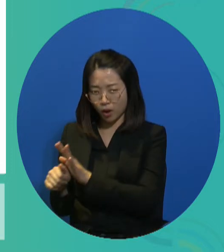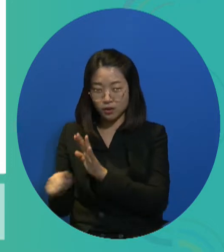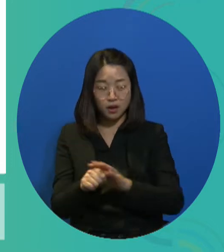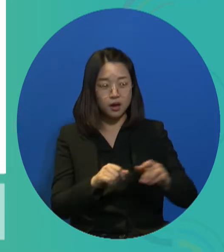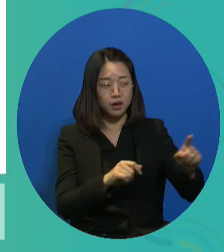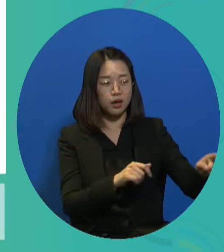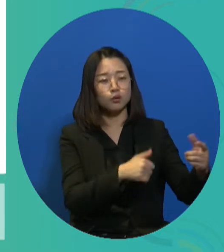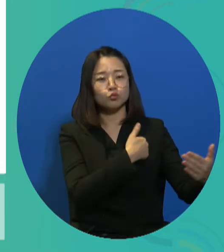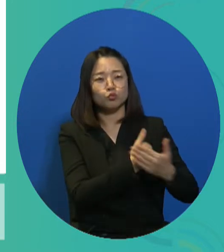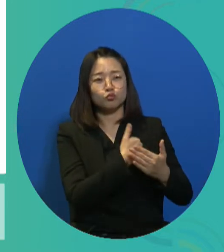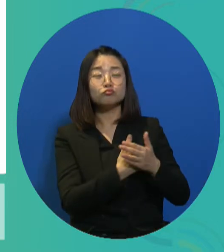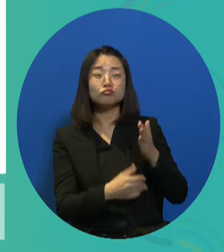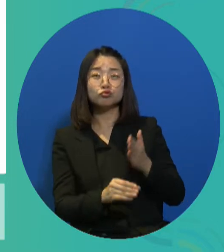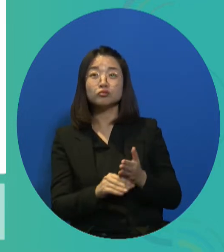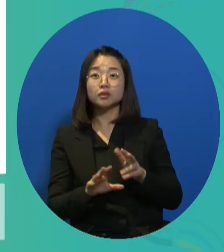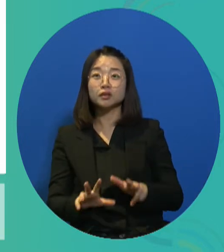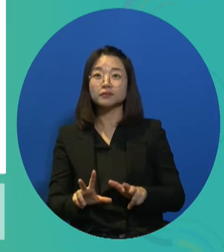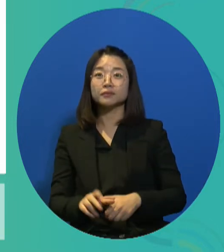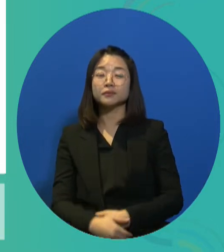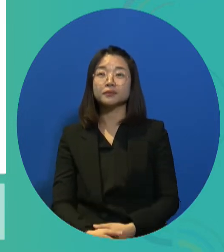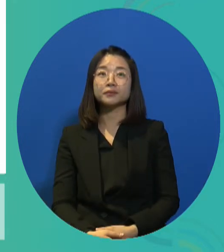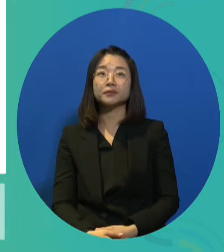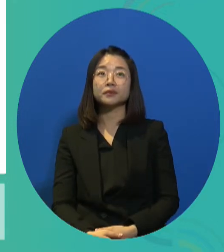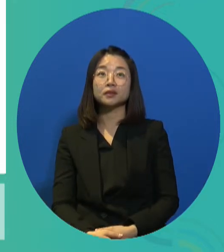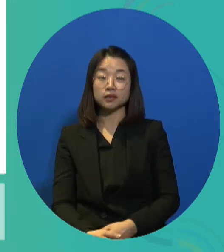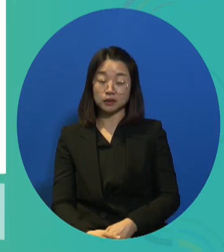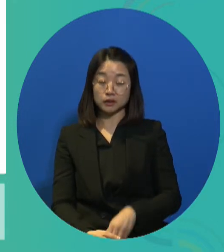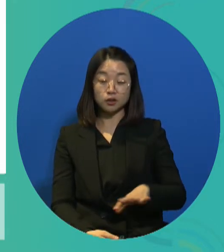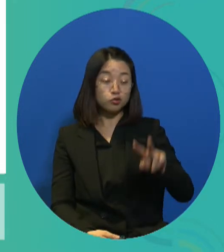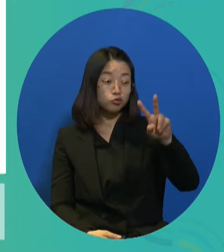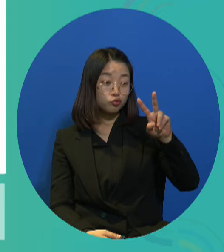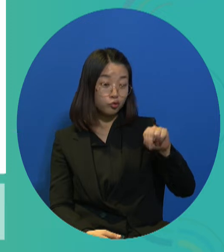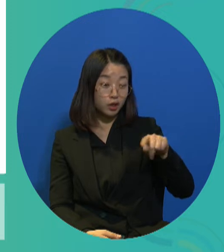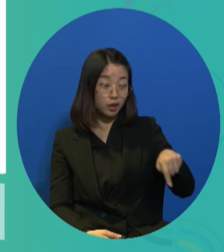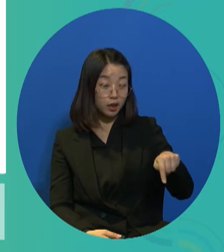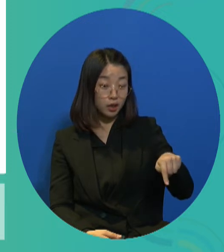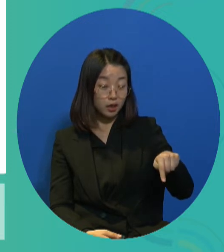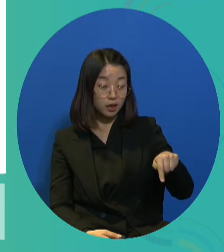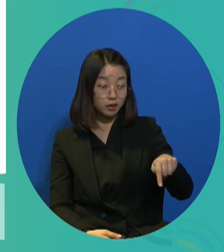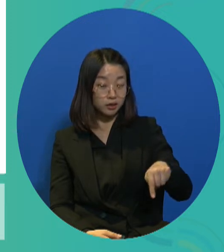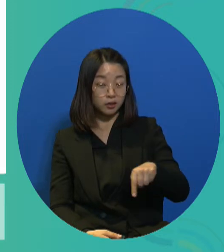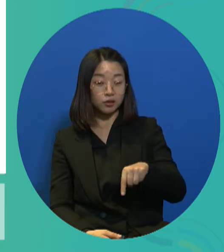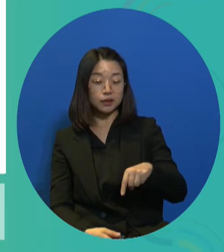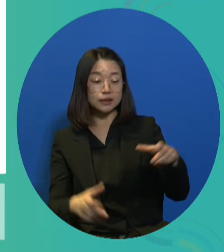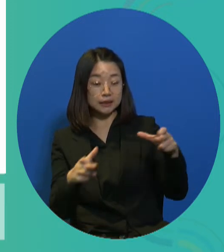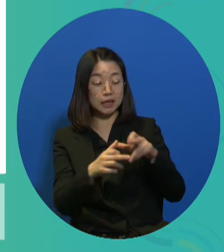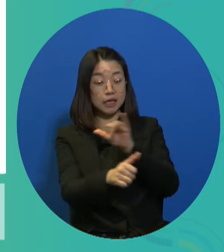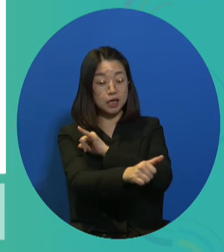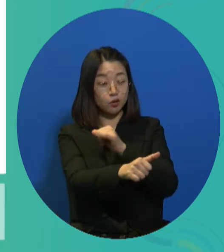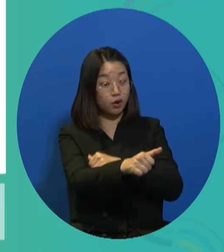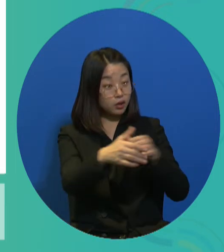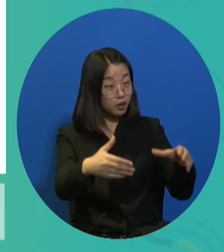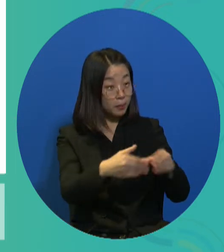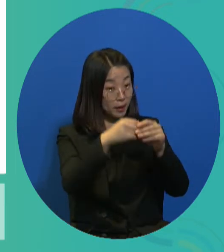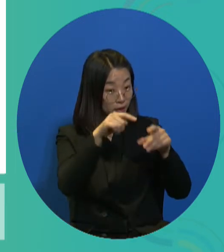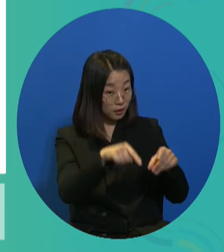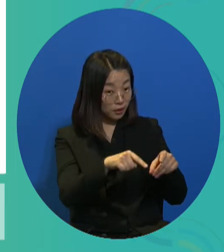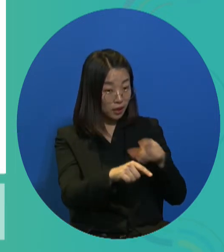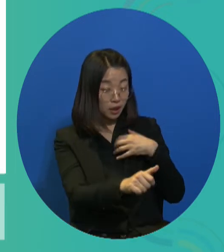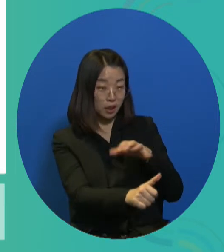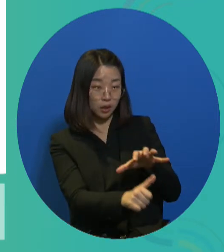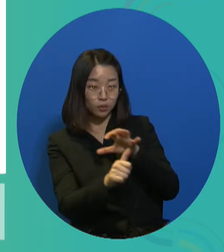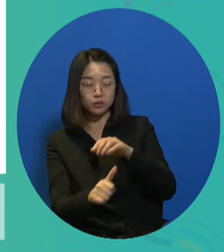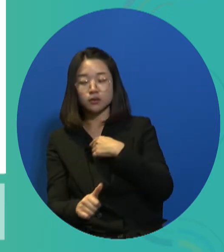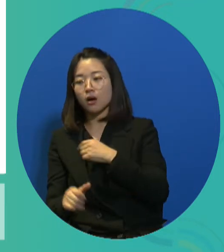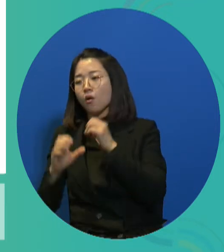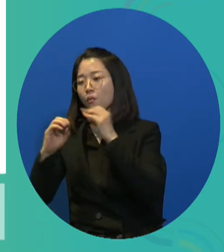the convention. Deaf and disabled people have been using every campaign tool in the book to try and,